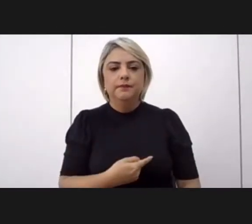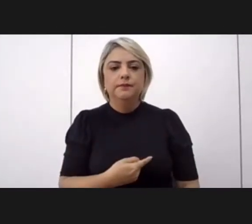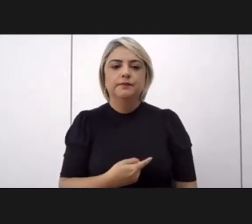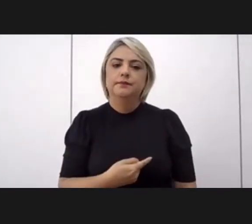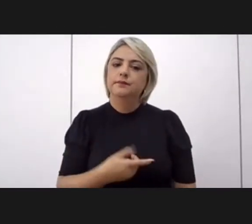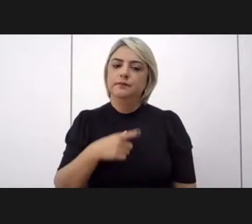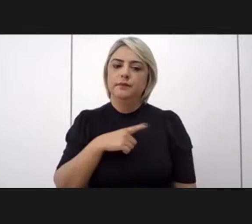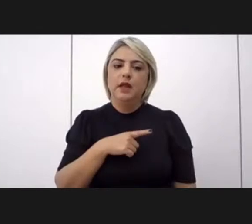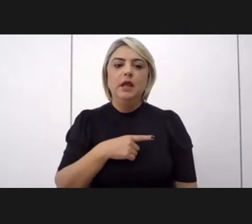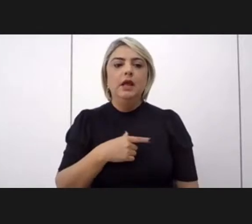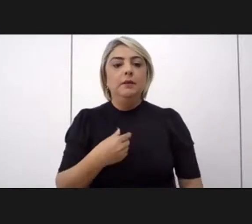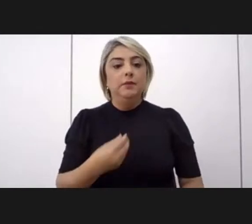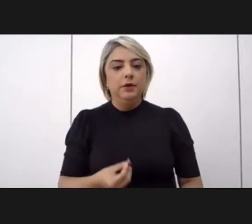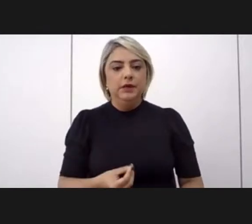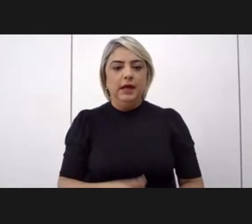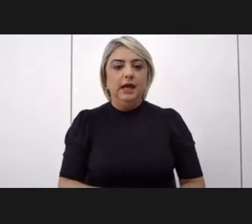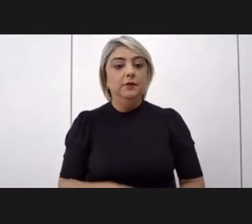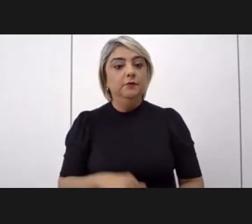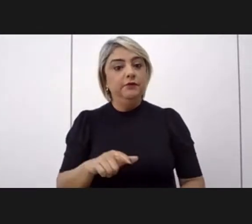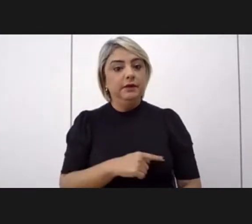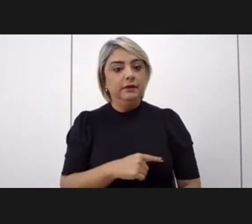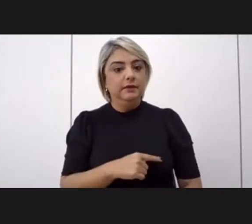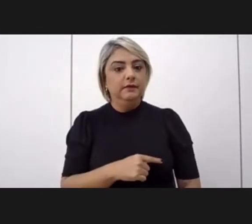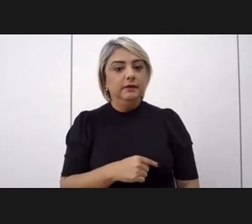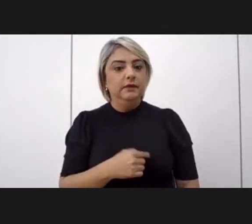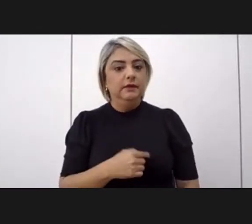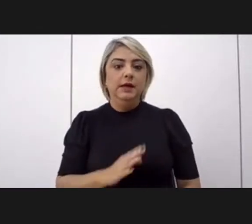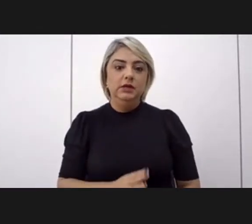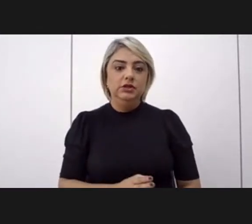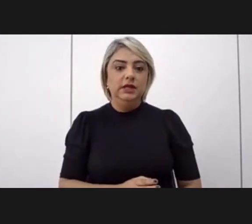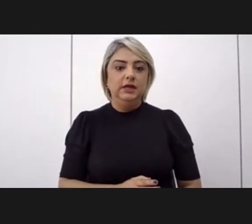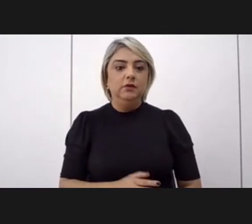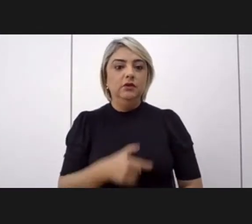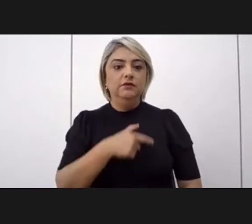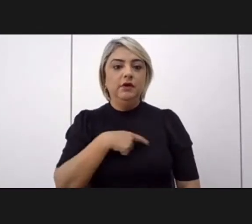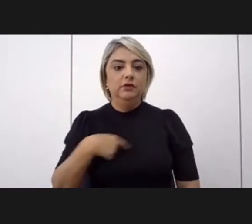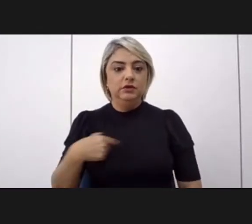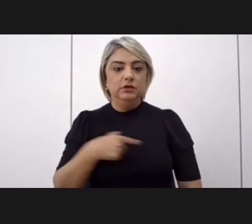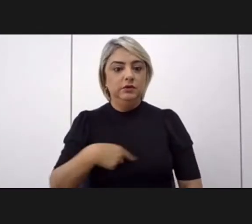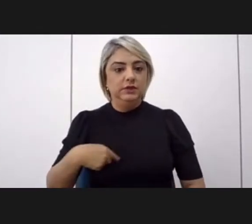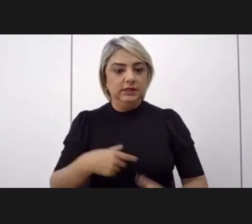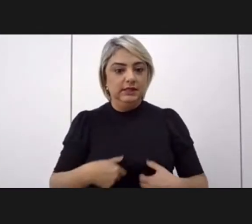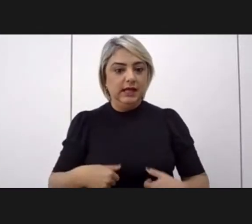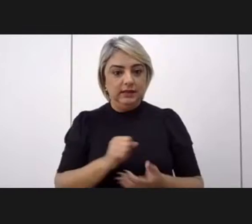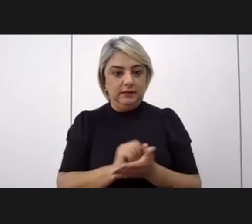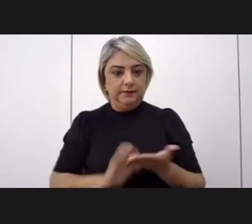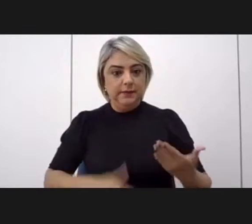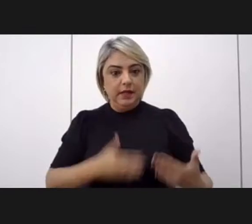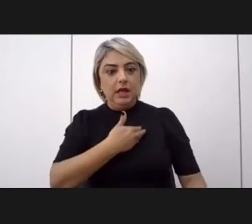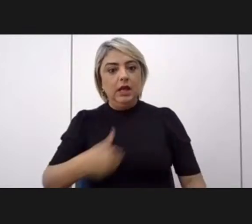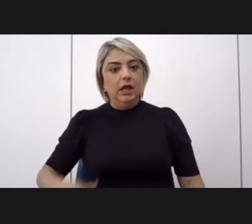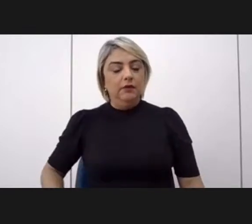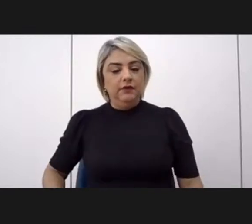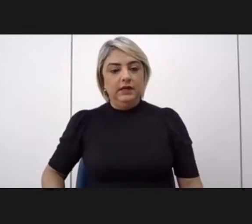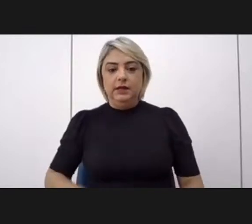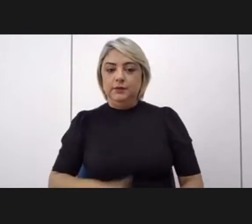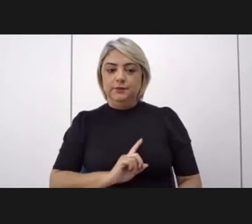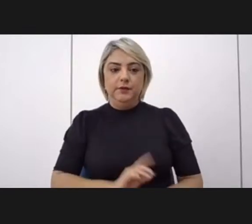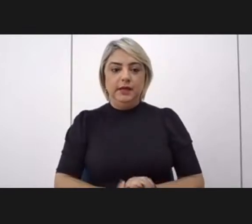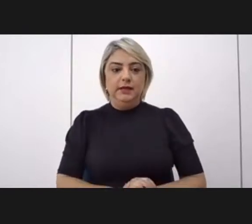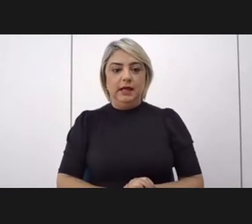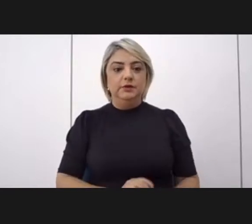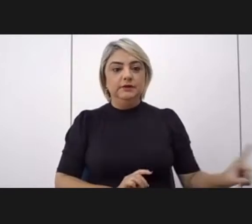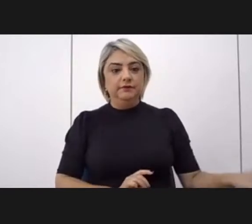public the sociology of public action, on other topics as policy diffusion, development cooperation,